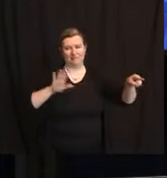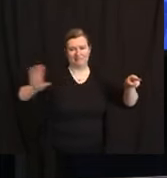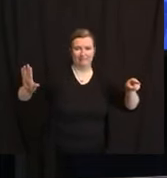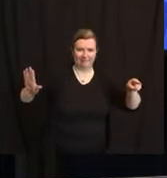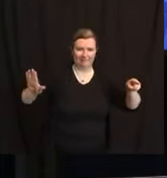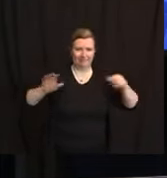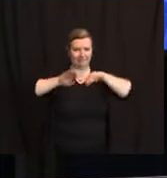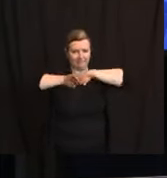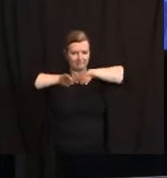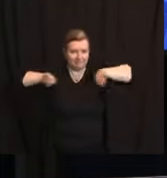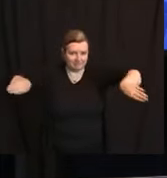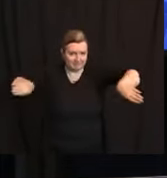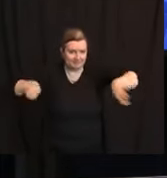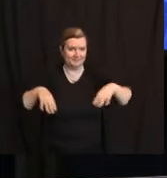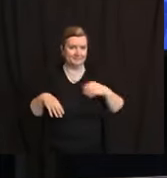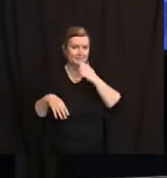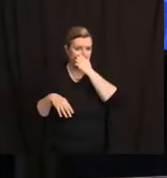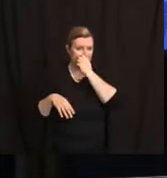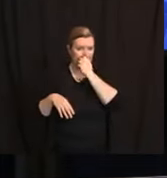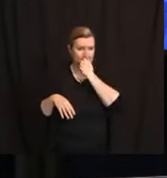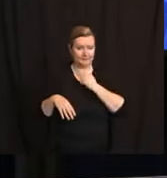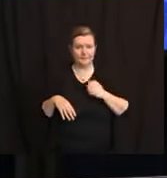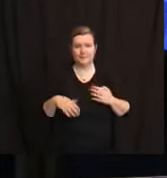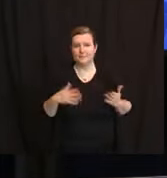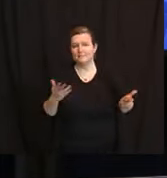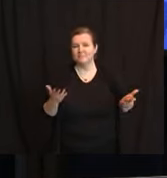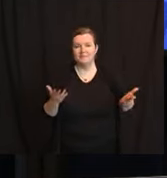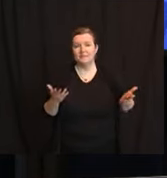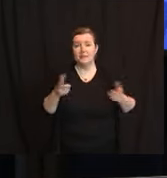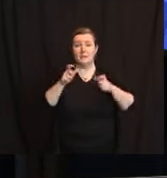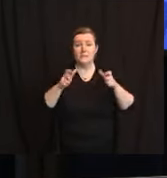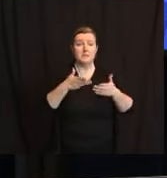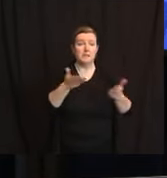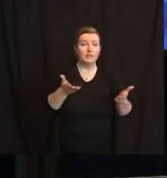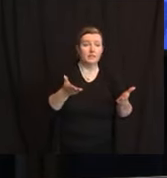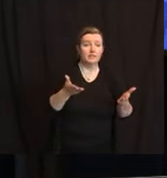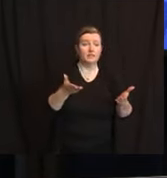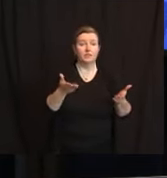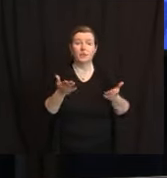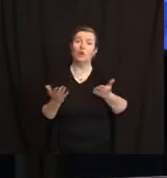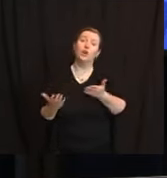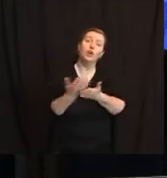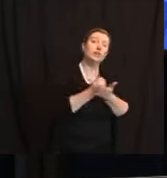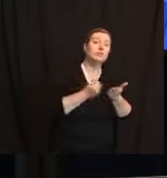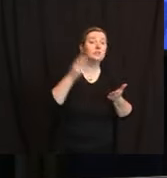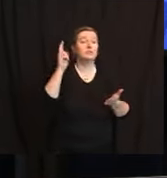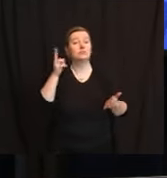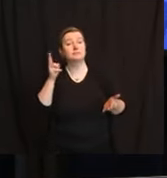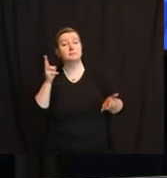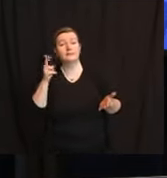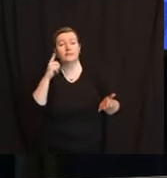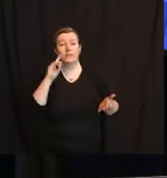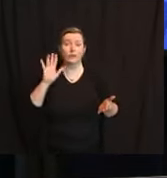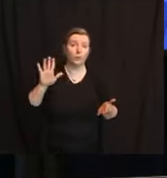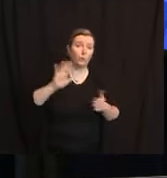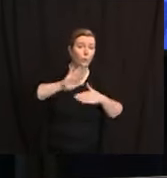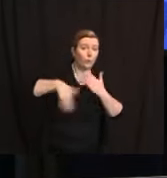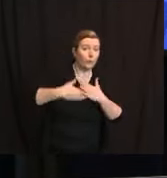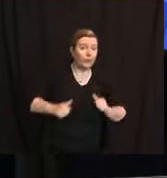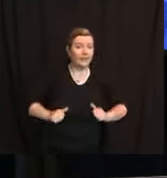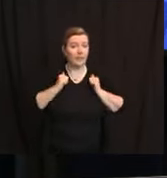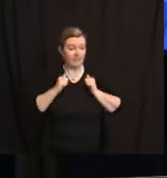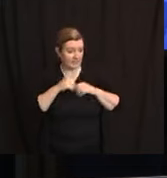80s, 90s, everybody's basically wage history for their entire work life. So it's not like we can start up a new system on our own. These things are interconnected with systems all